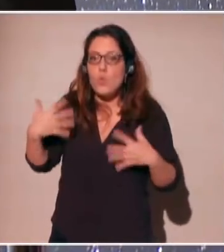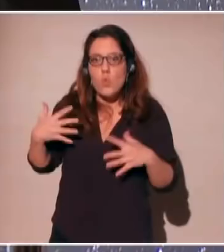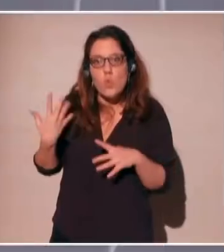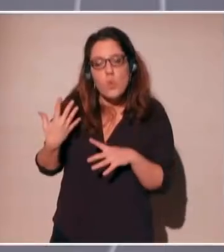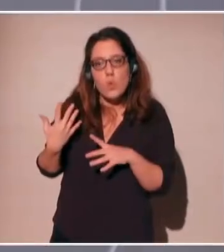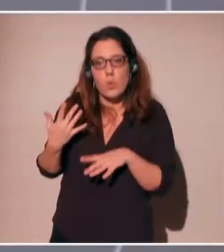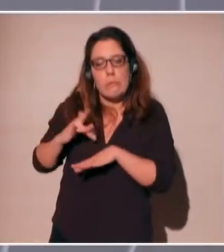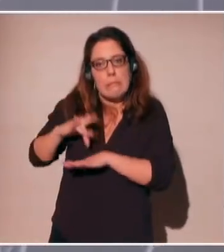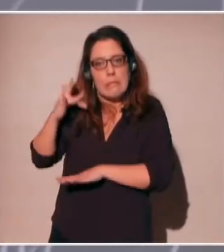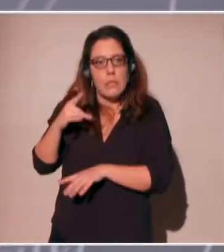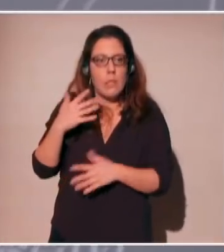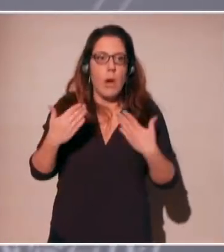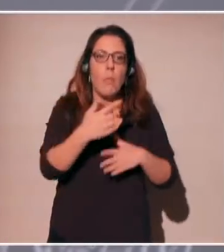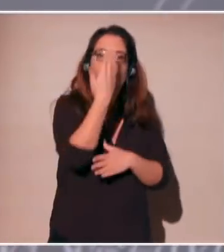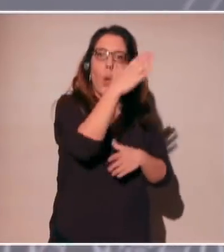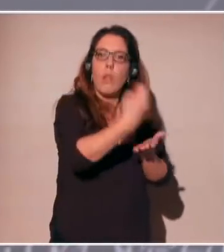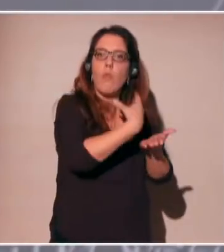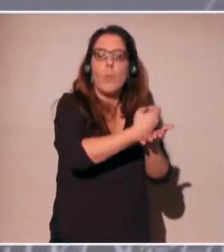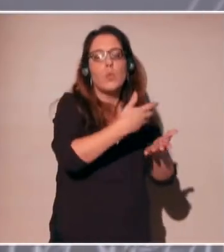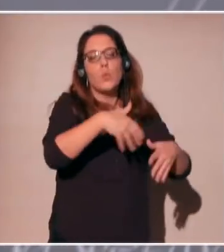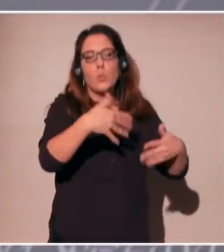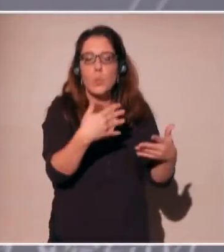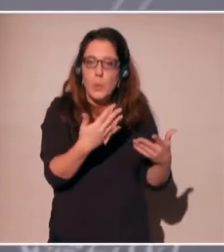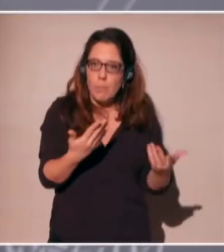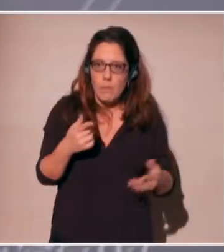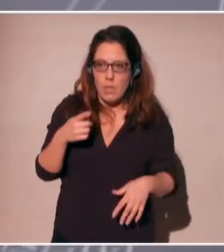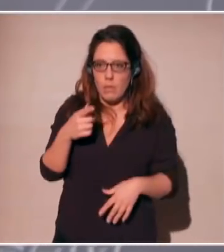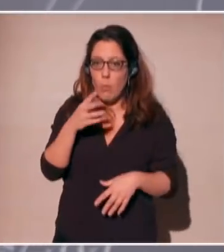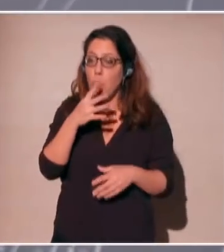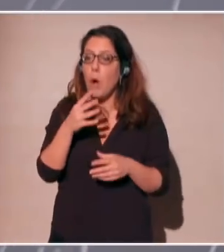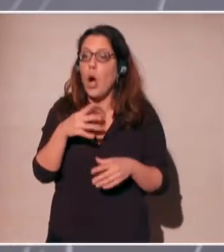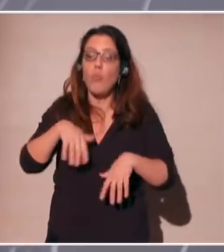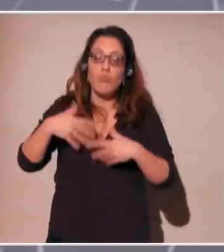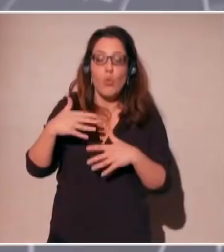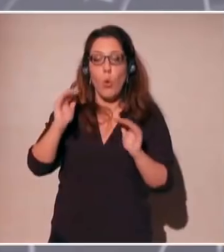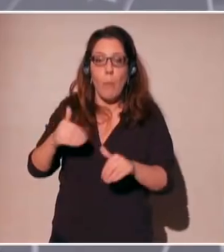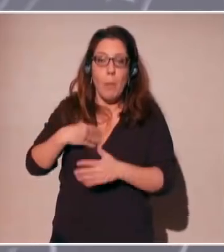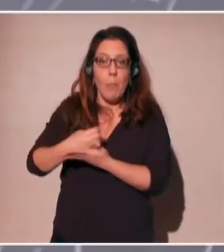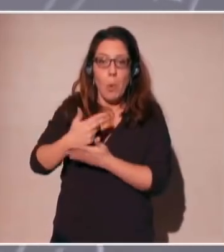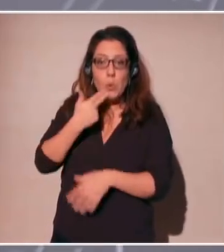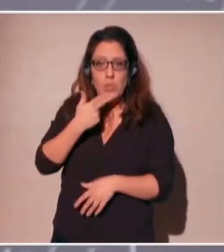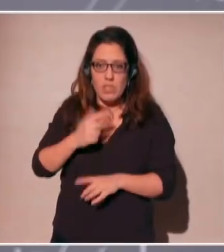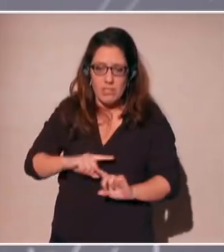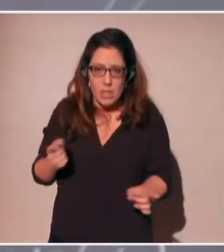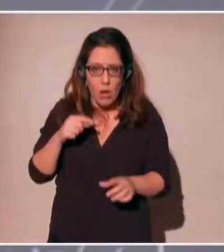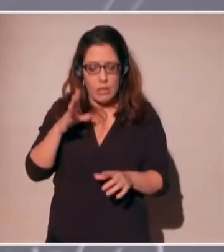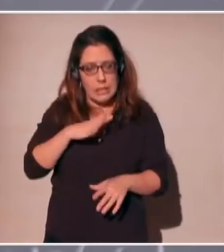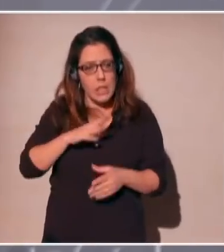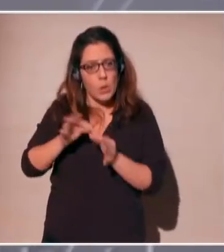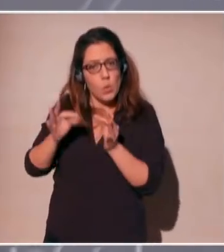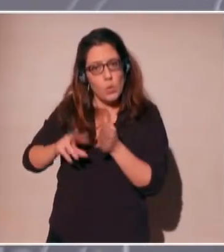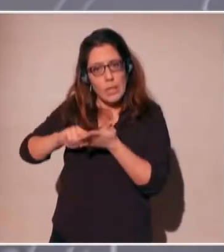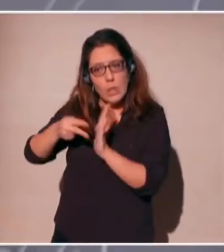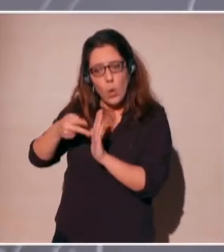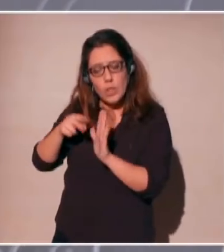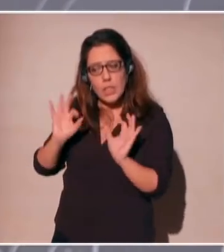paralyze us. So there are now technological solutions that allow us to keep a good middle ground between complete privacy and